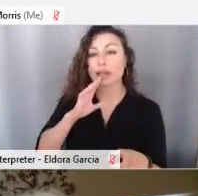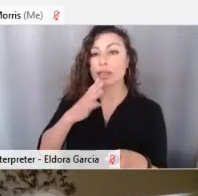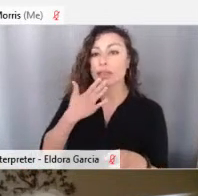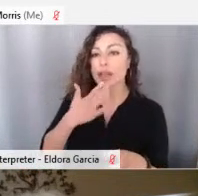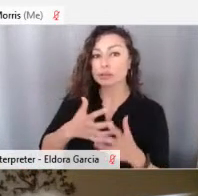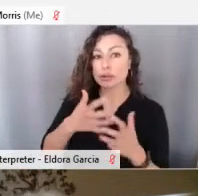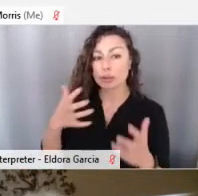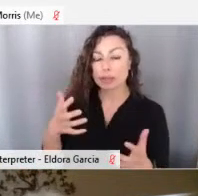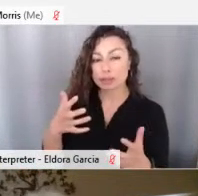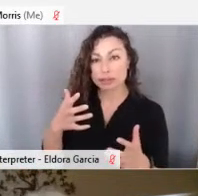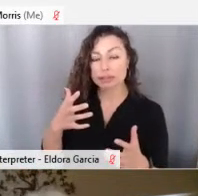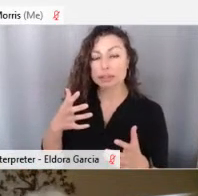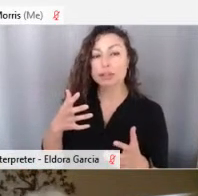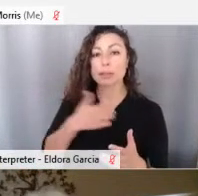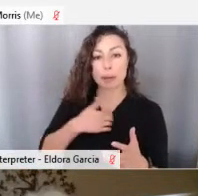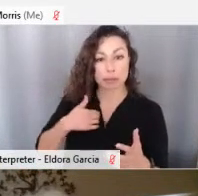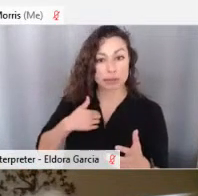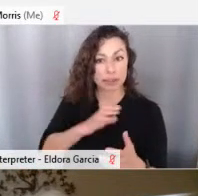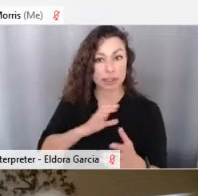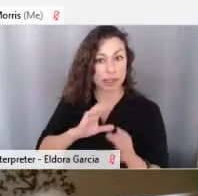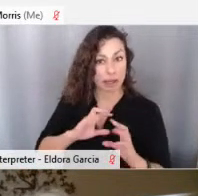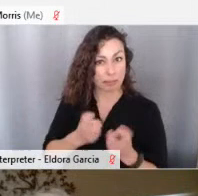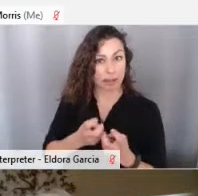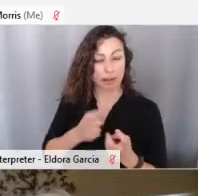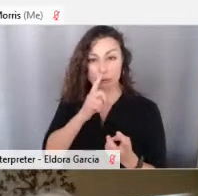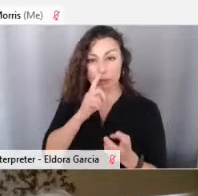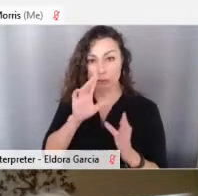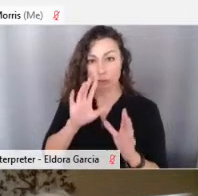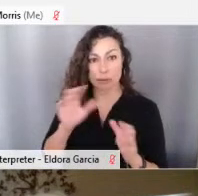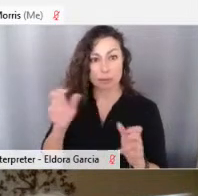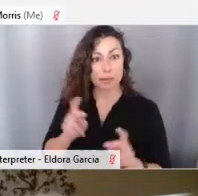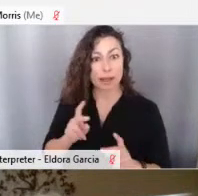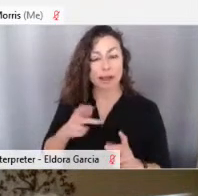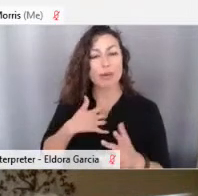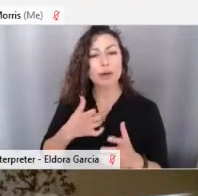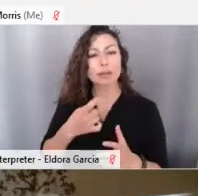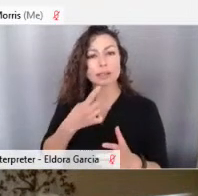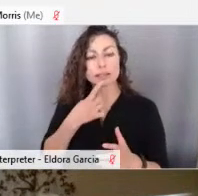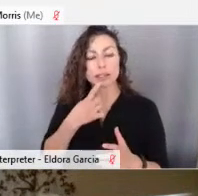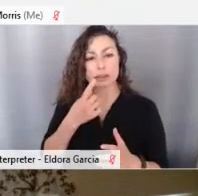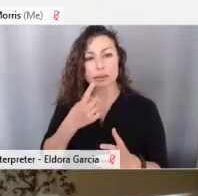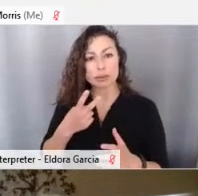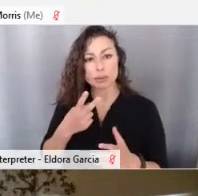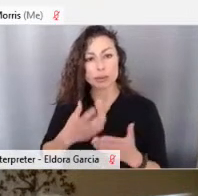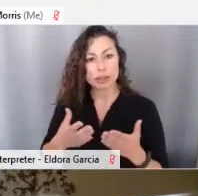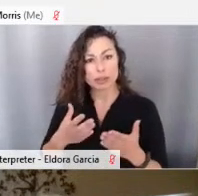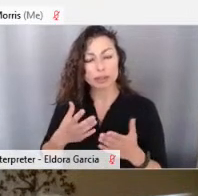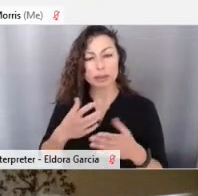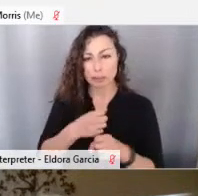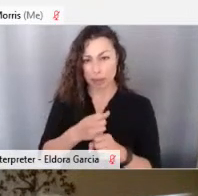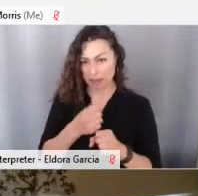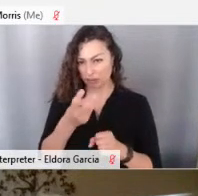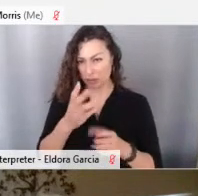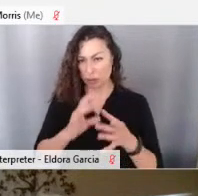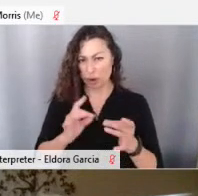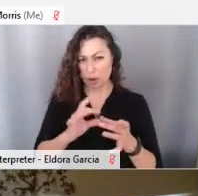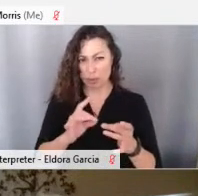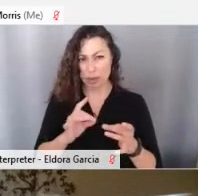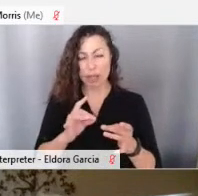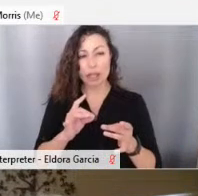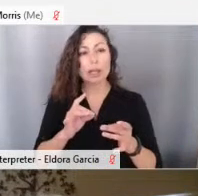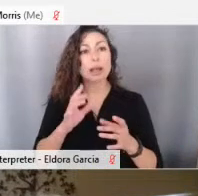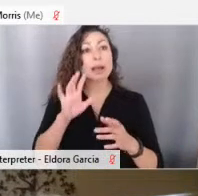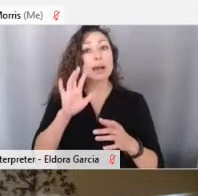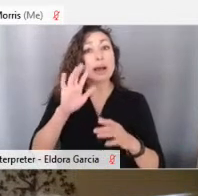Chair, members of the committee. It's great to be back. I want to say make a couple comments by way